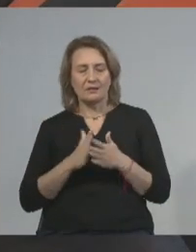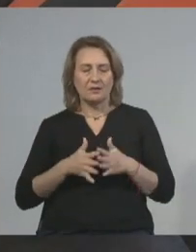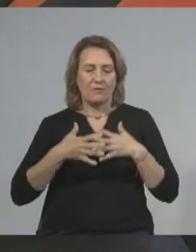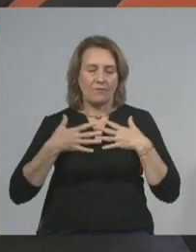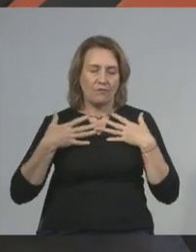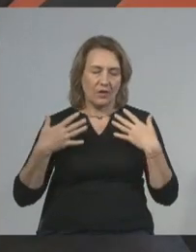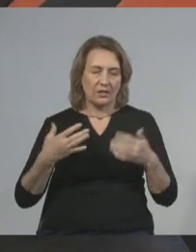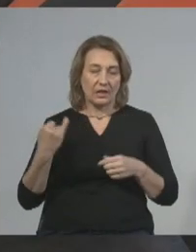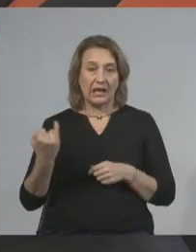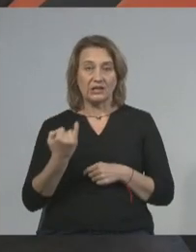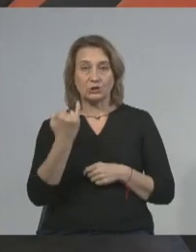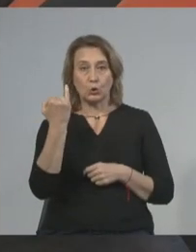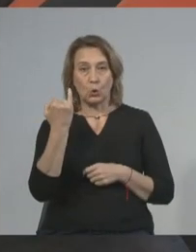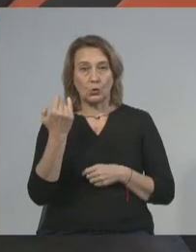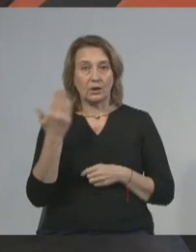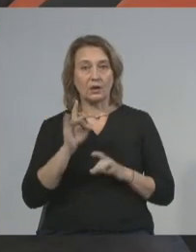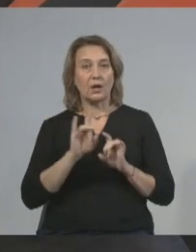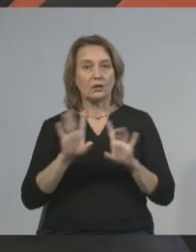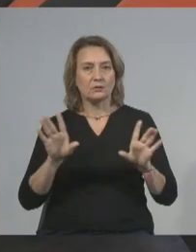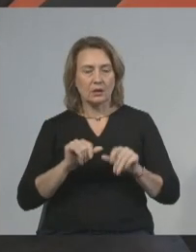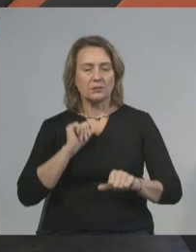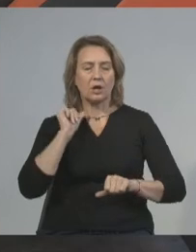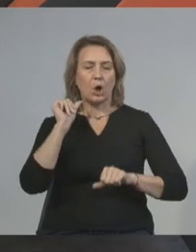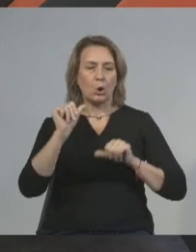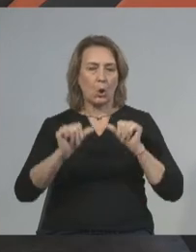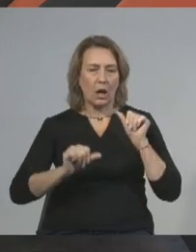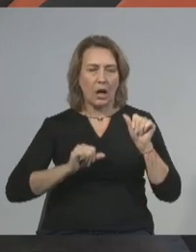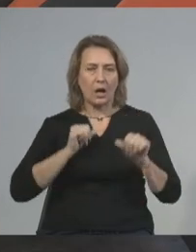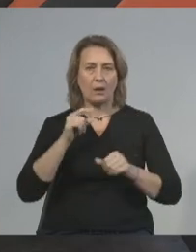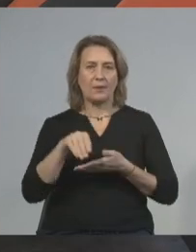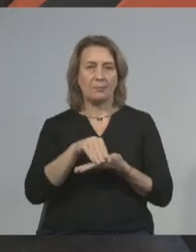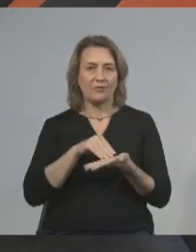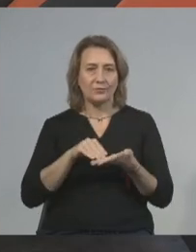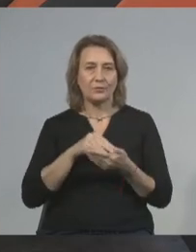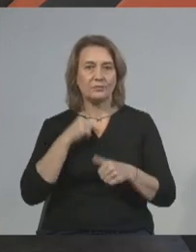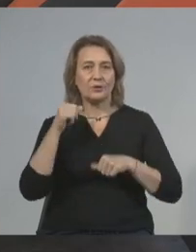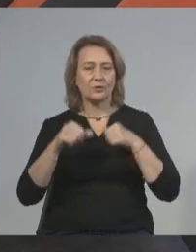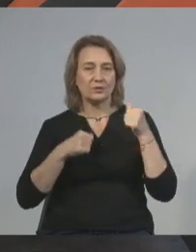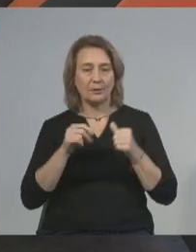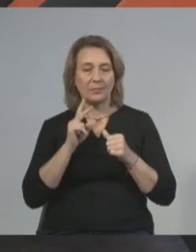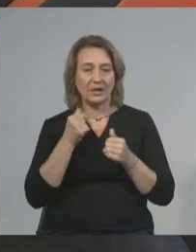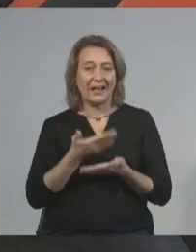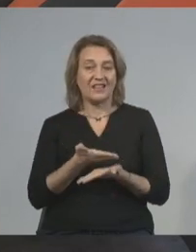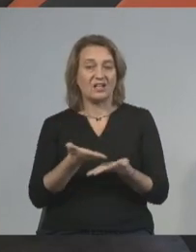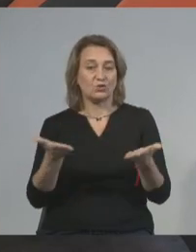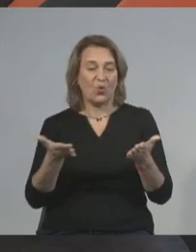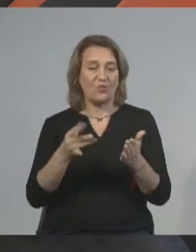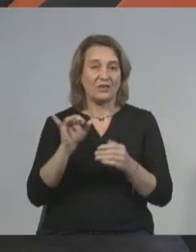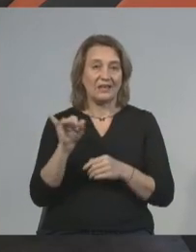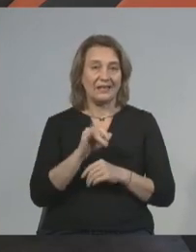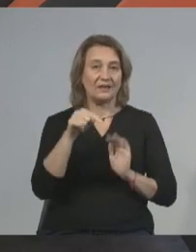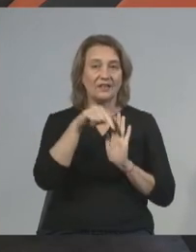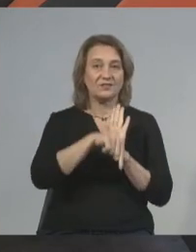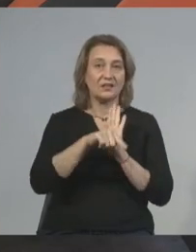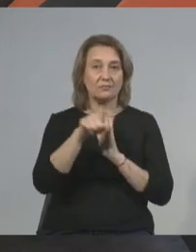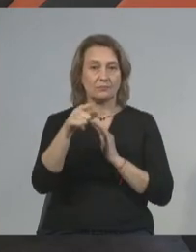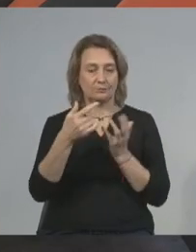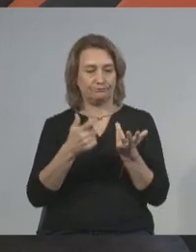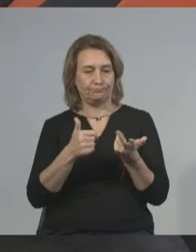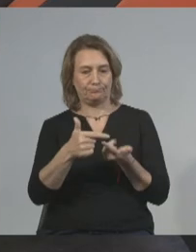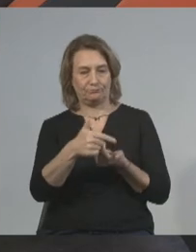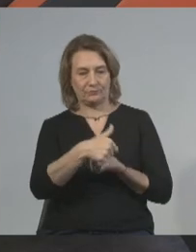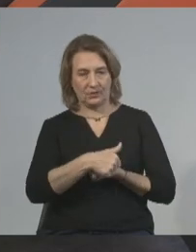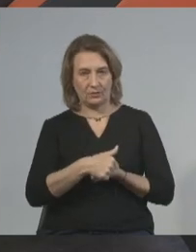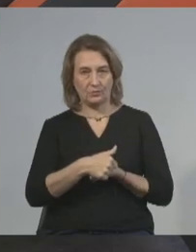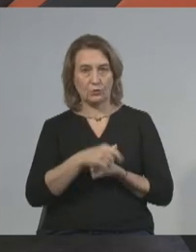narratives we understand that there are a lot of stories which have been spreading for many years in it all internally and